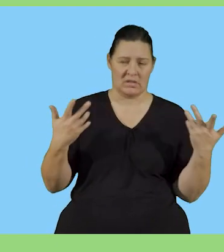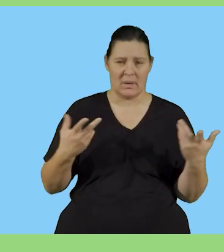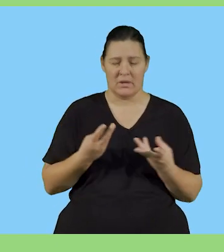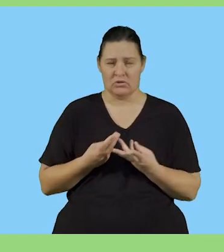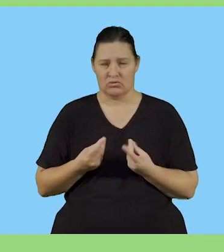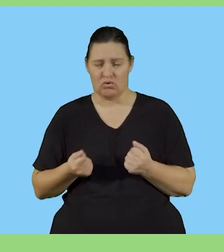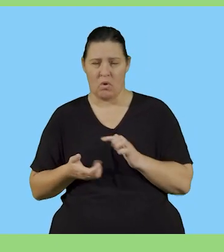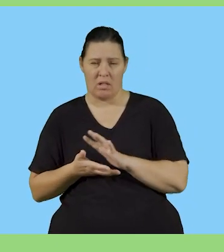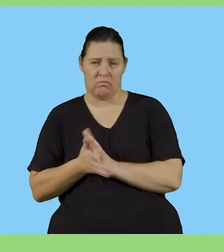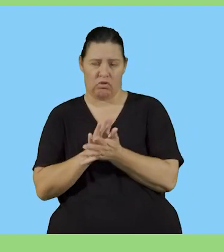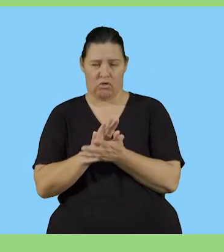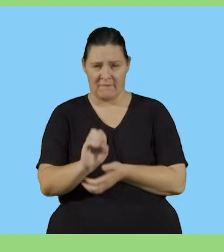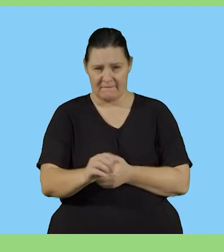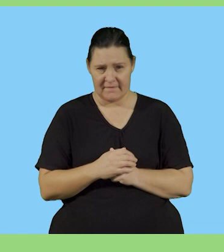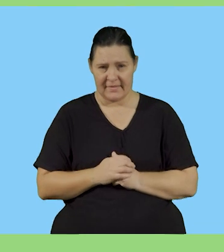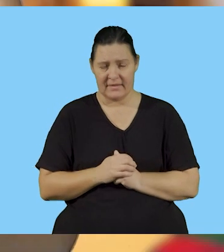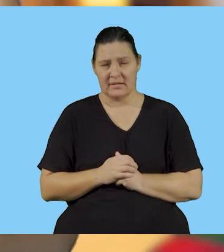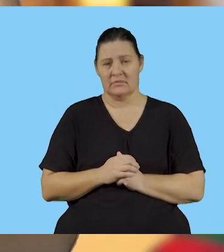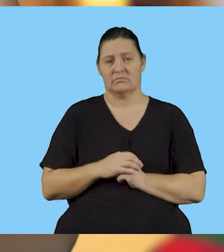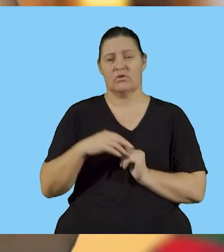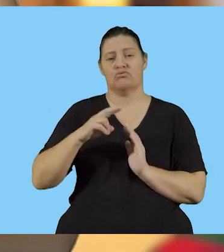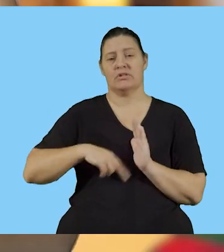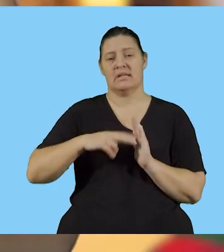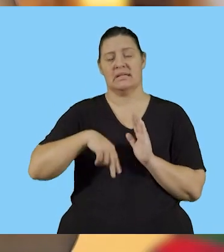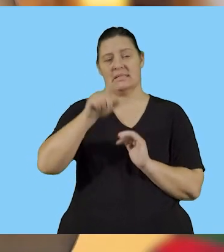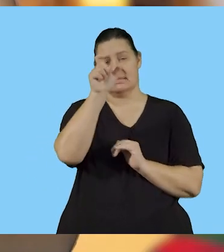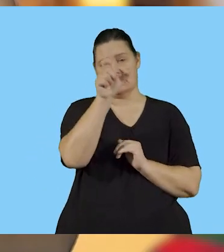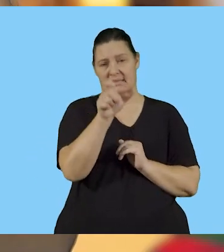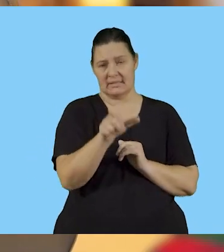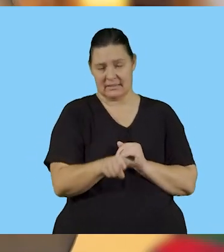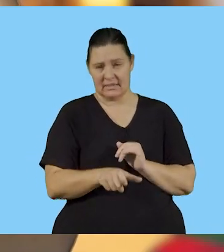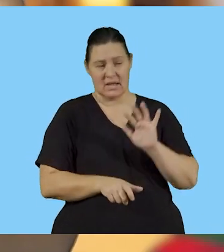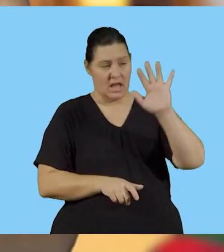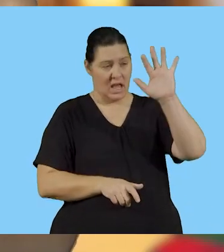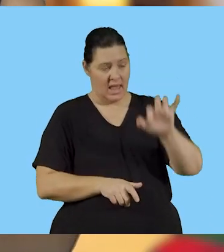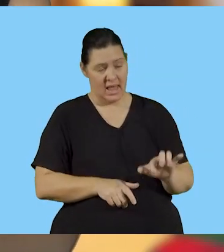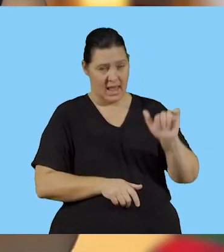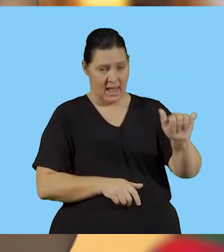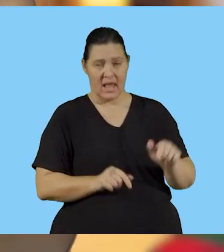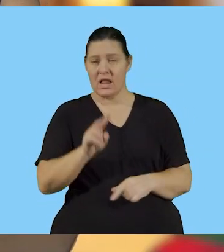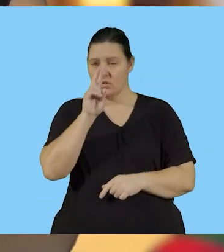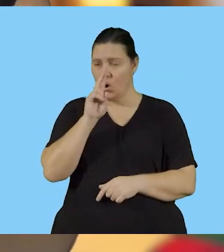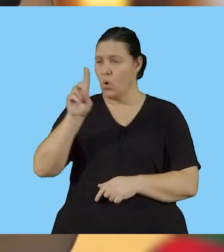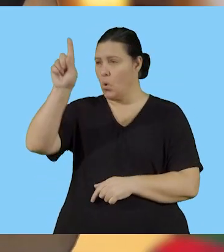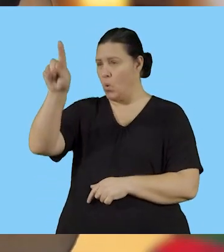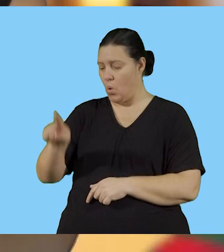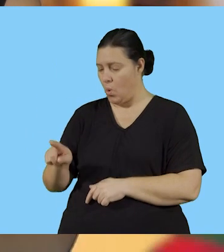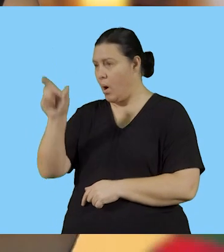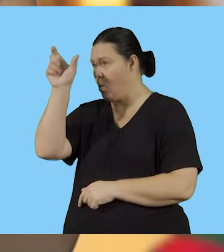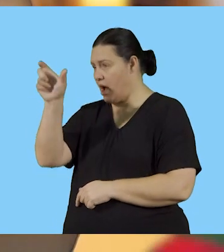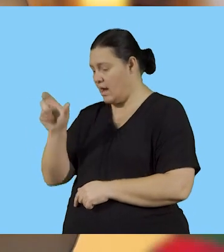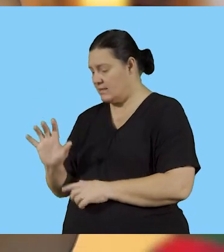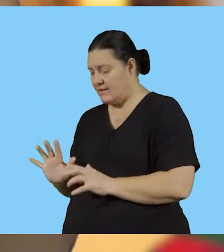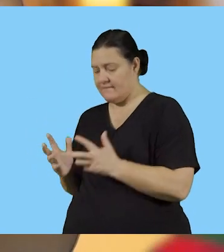to soil erosion. So now that we have read these descriptions, I want us to now write which